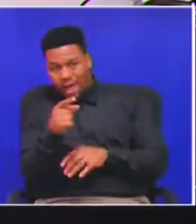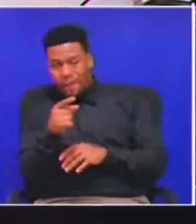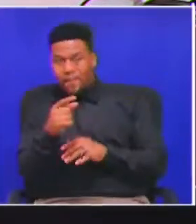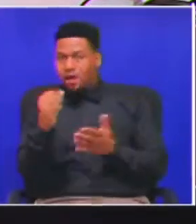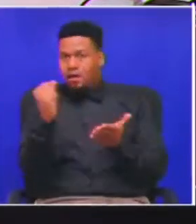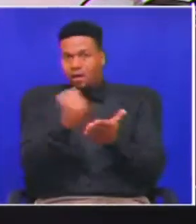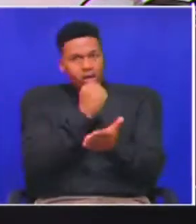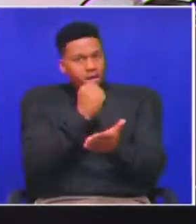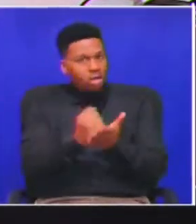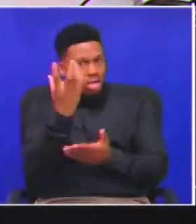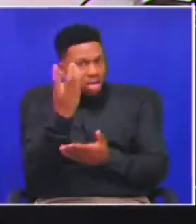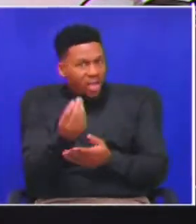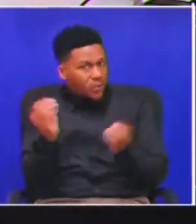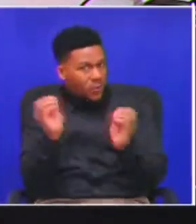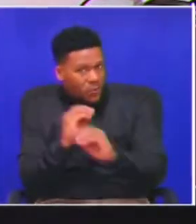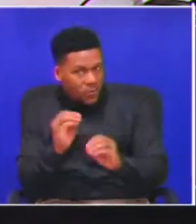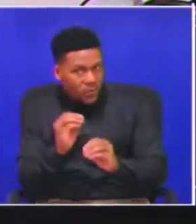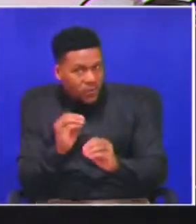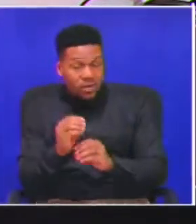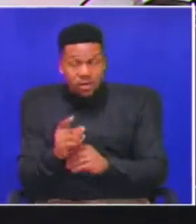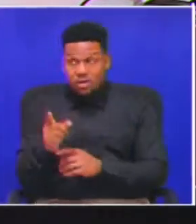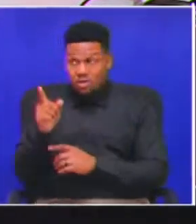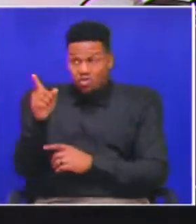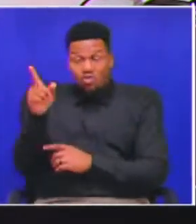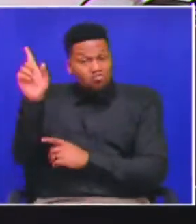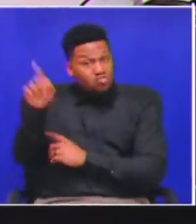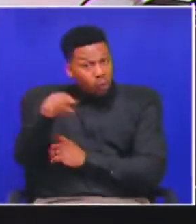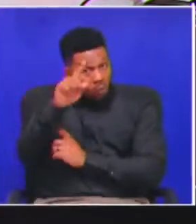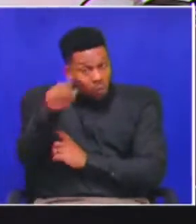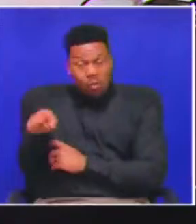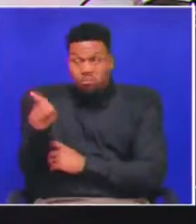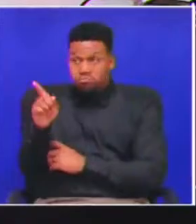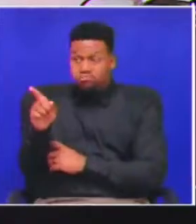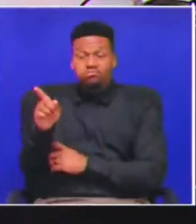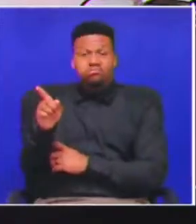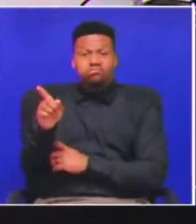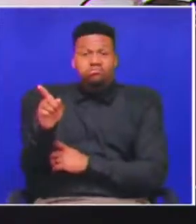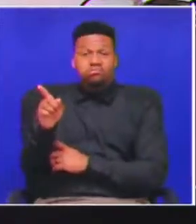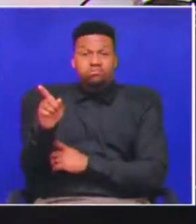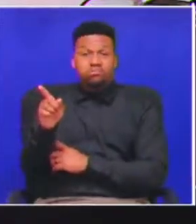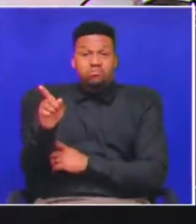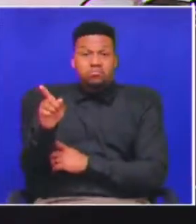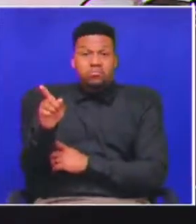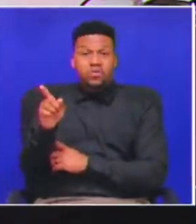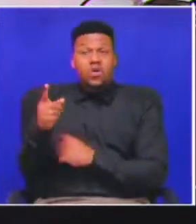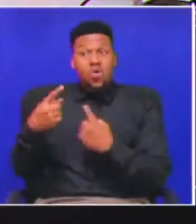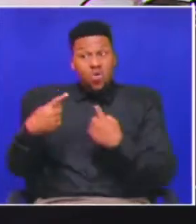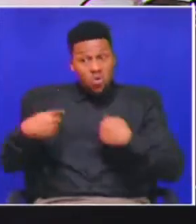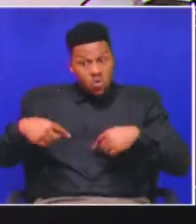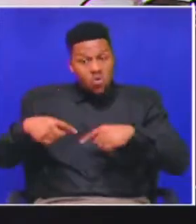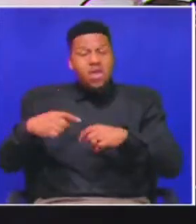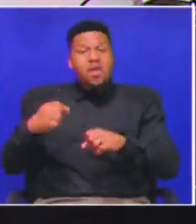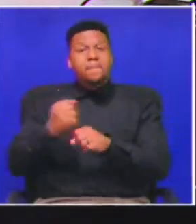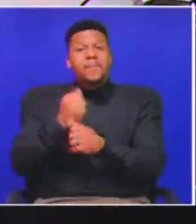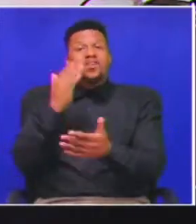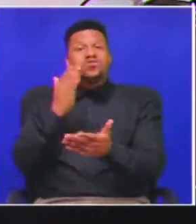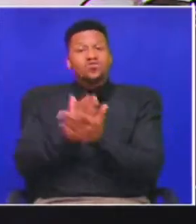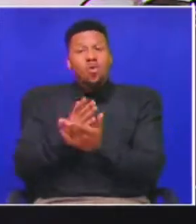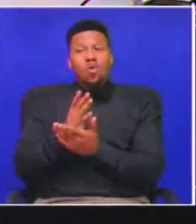an offense. And we are going to make sure that those employers stop what they are